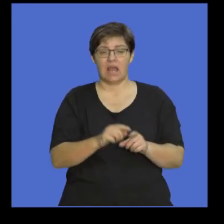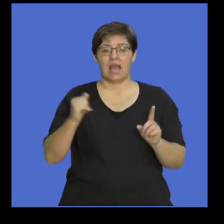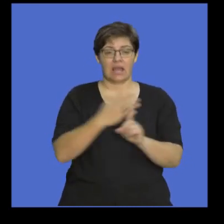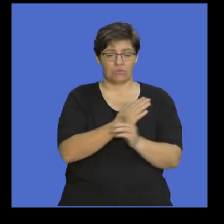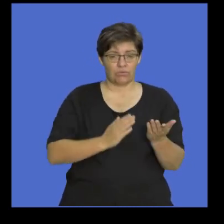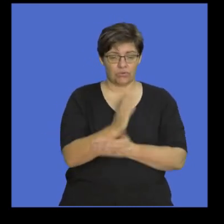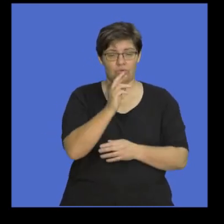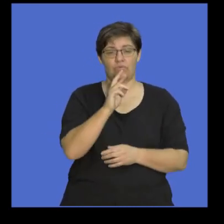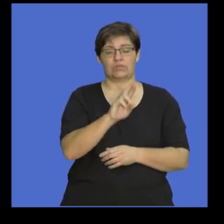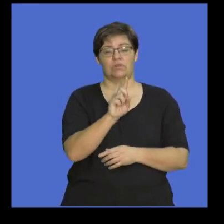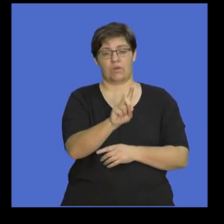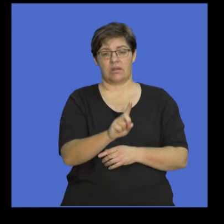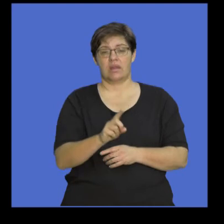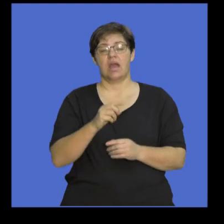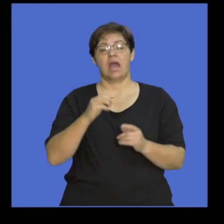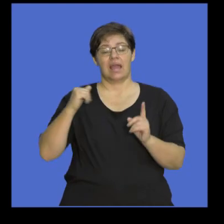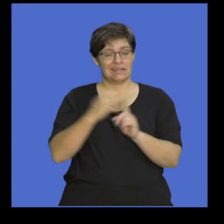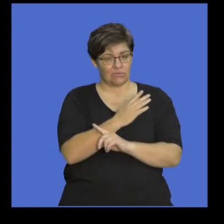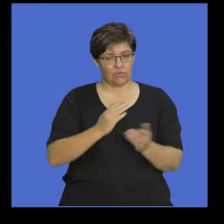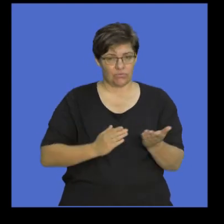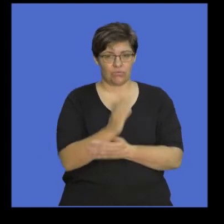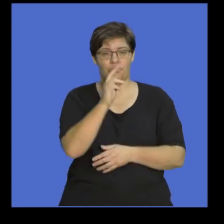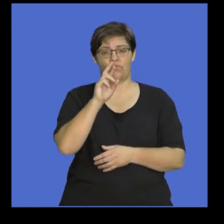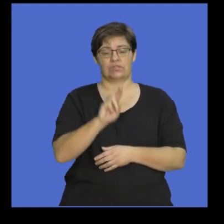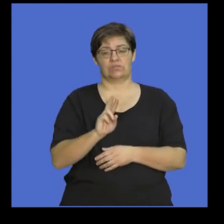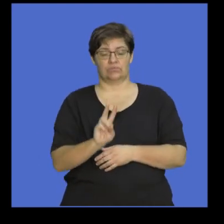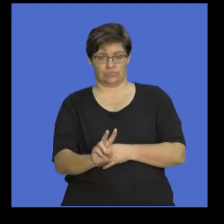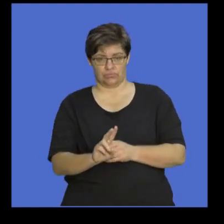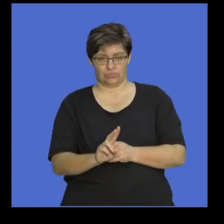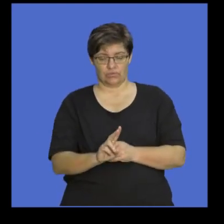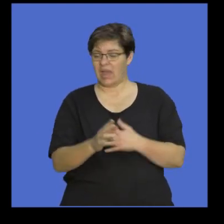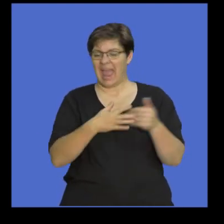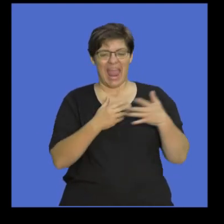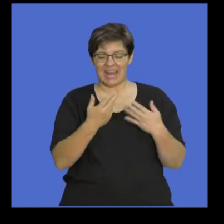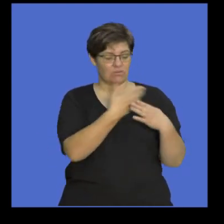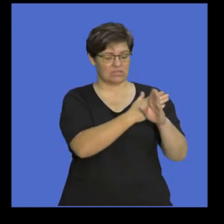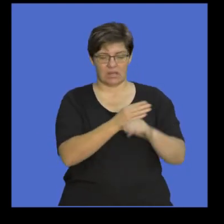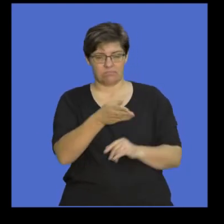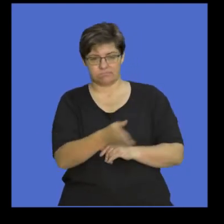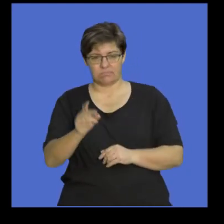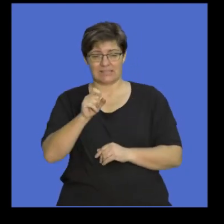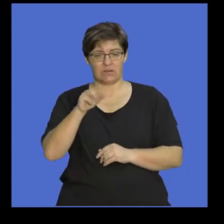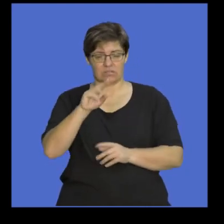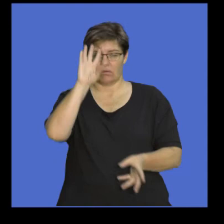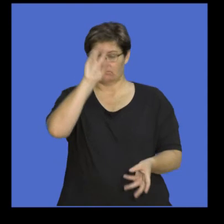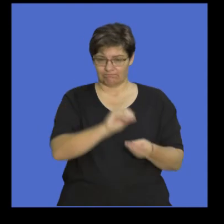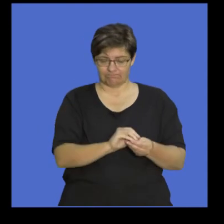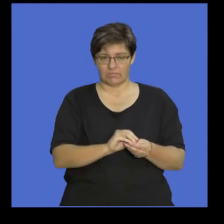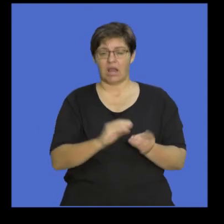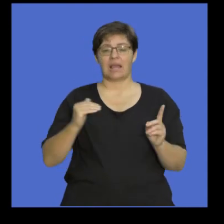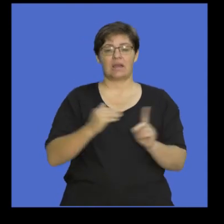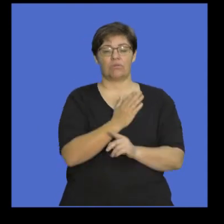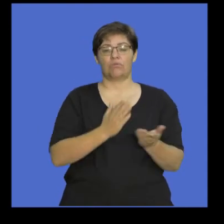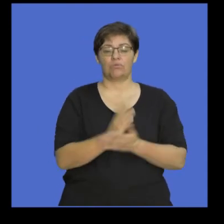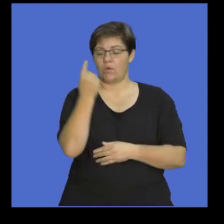through resistor 1 is equals to current through resistor 2. So for n resistors connected in series, the total current is equal to